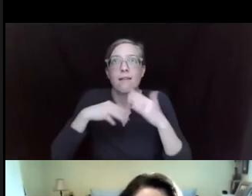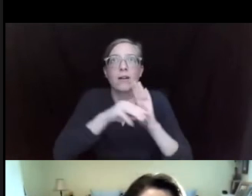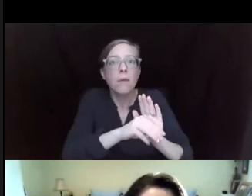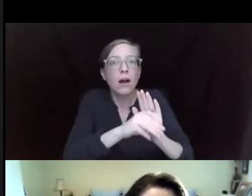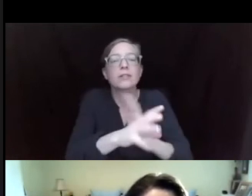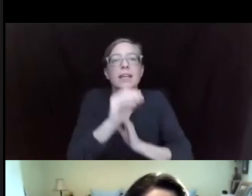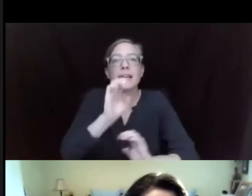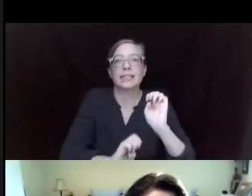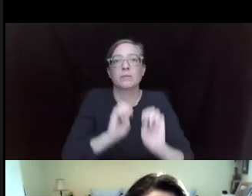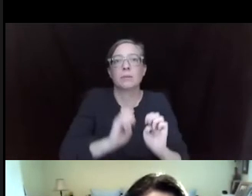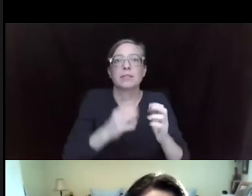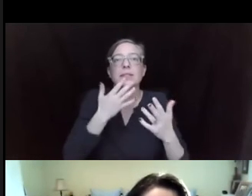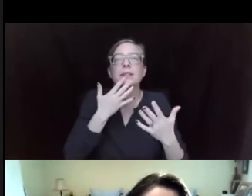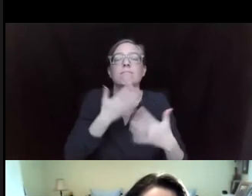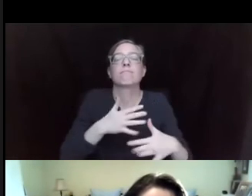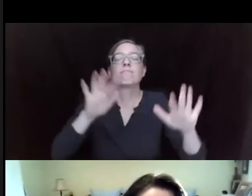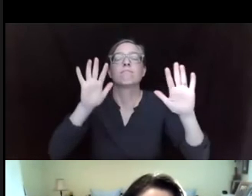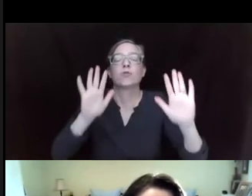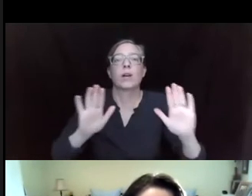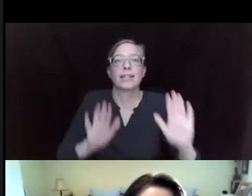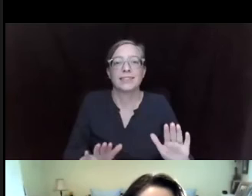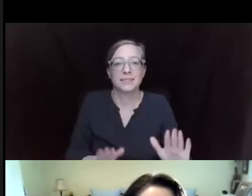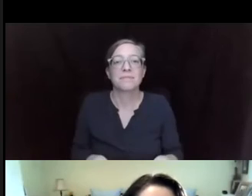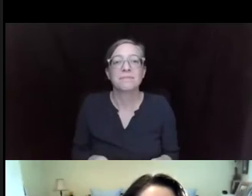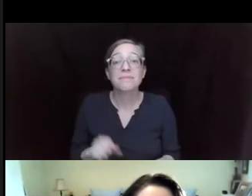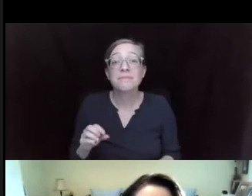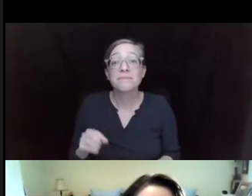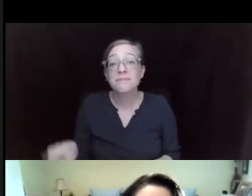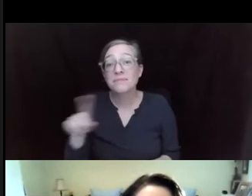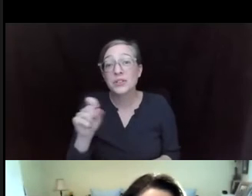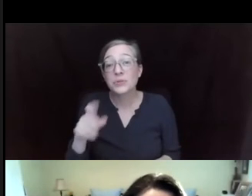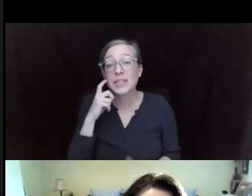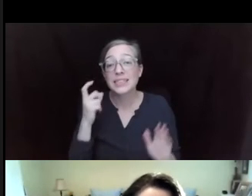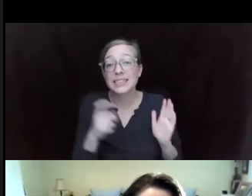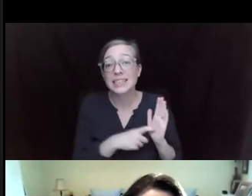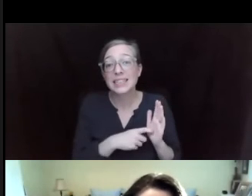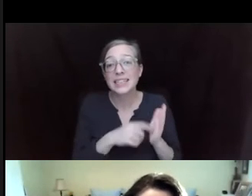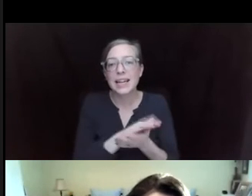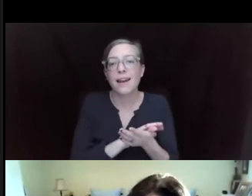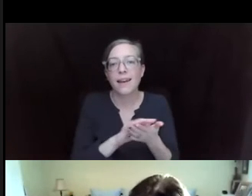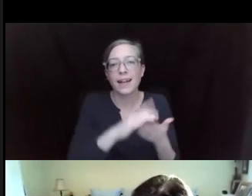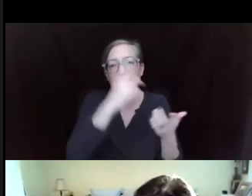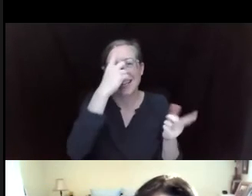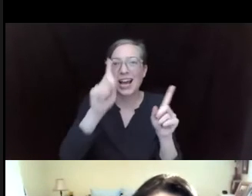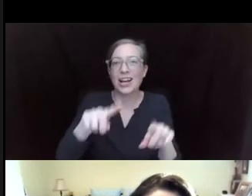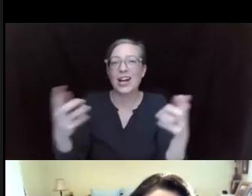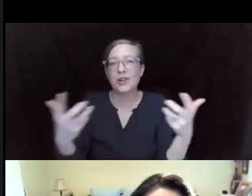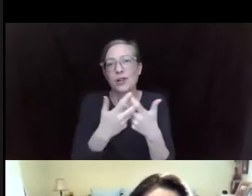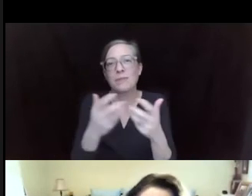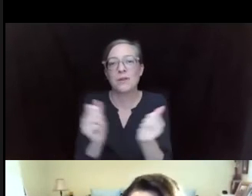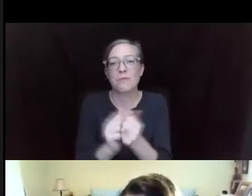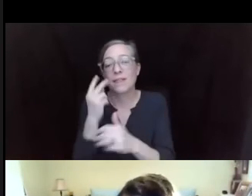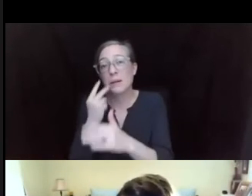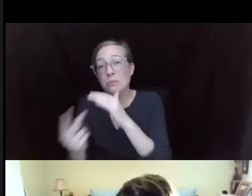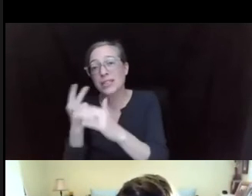agree. So these are, as you can see, we have very nice agreement between modeling and predictions. And with this,